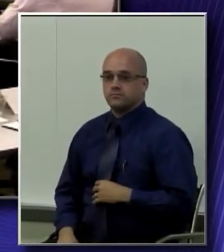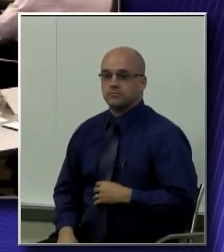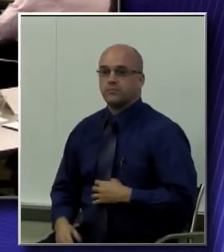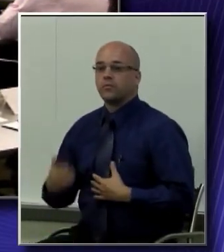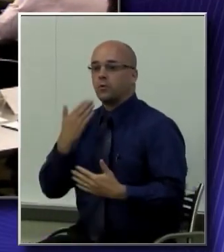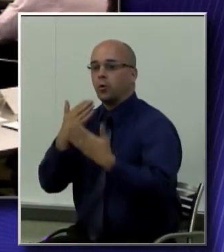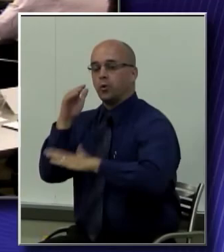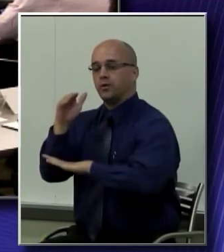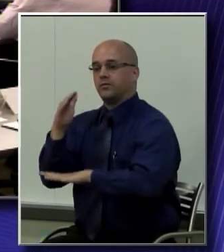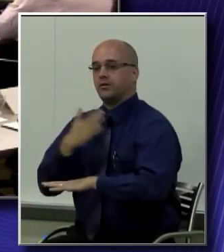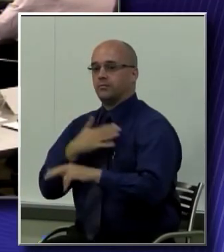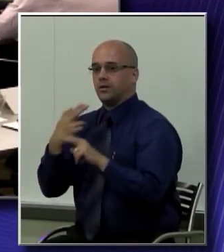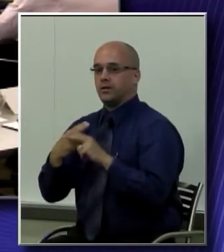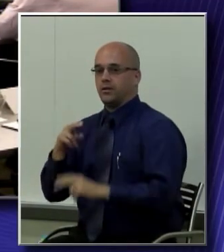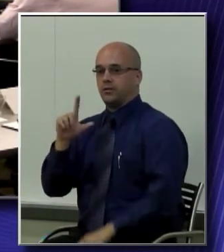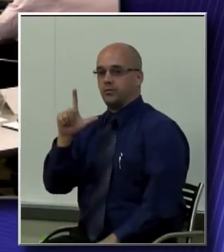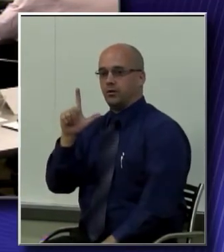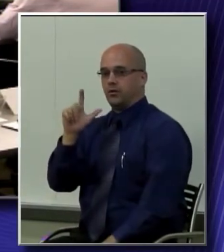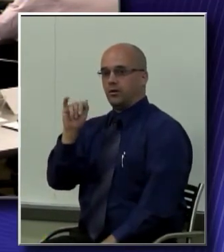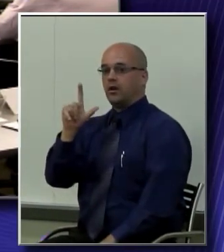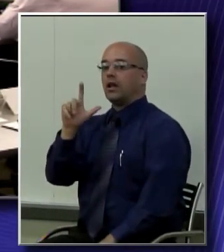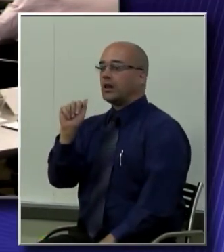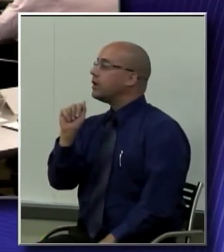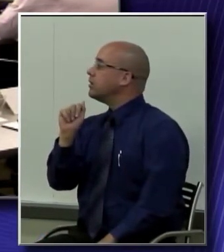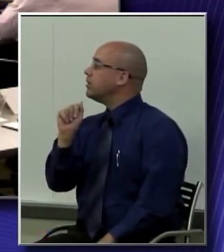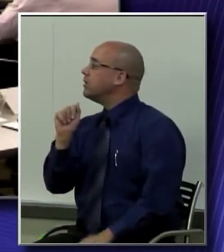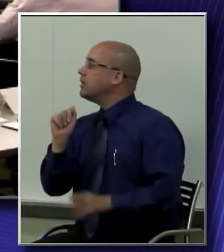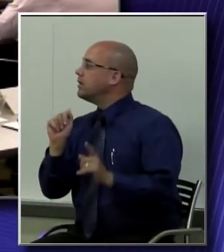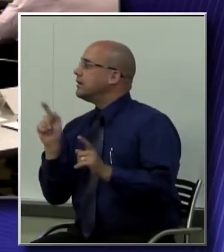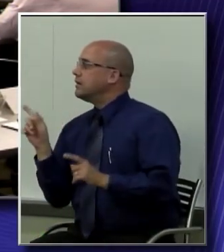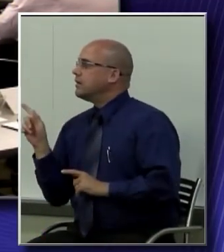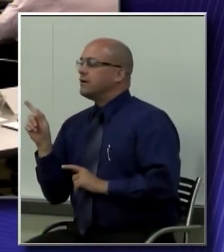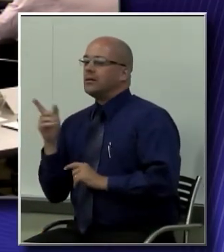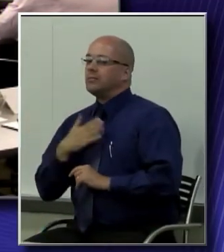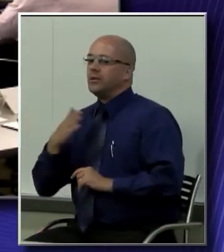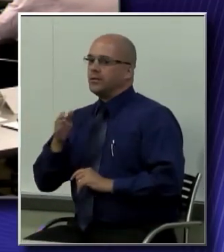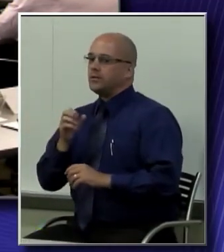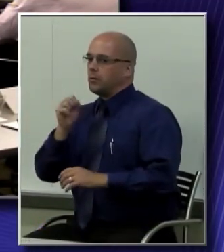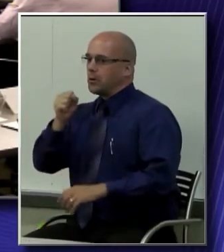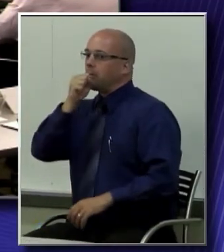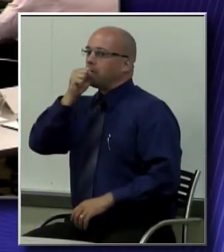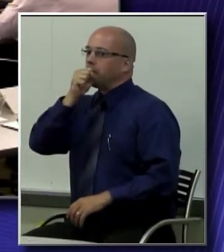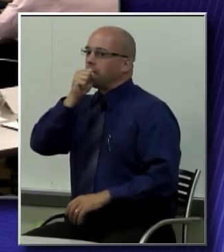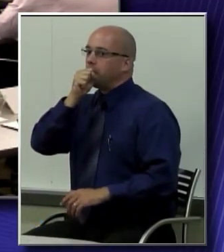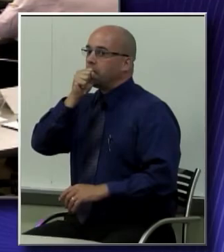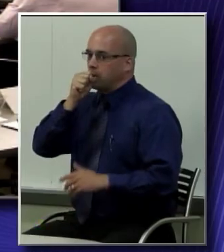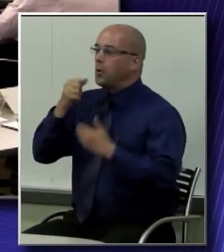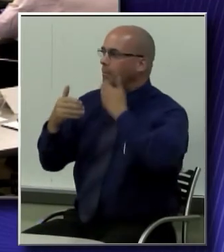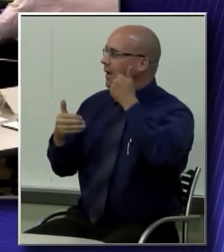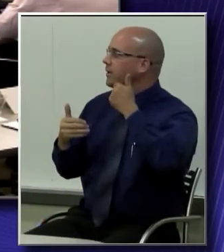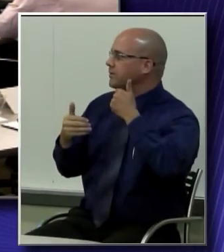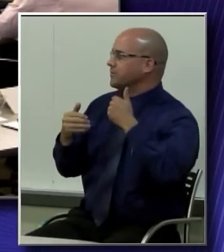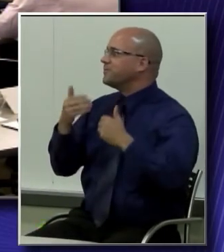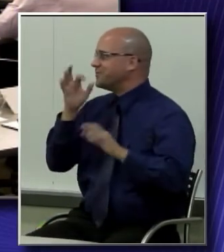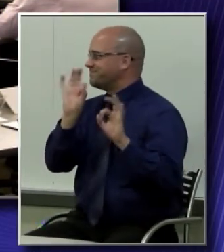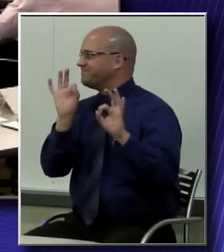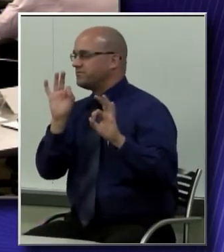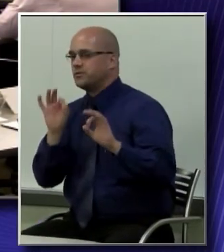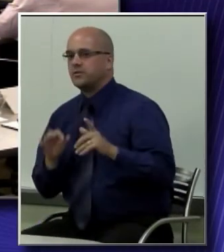Good evening. My name is Layla Al-Sharif. Could you, a little closer to the microphone, please? Yeah. Is this good? That's